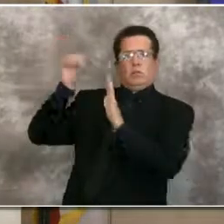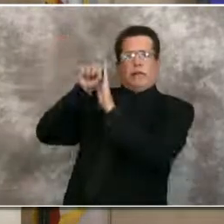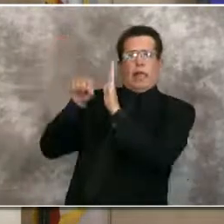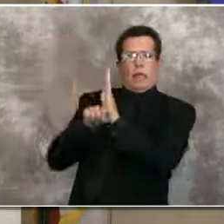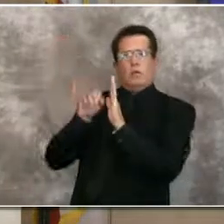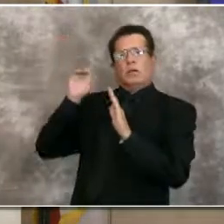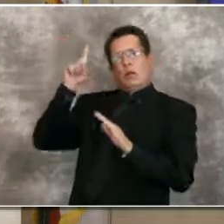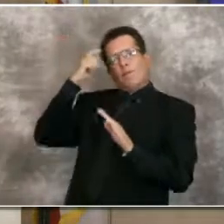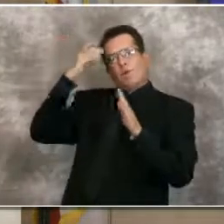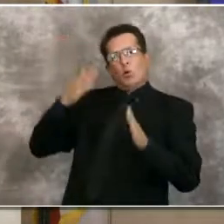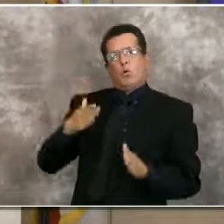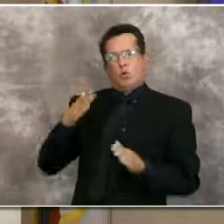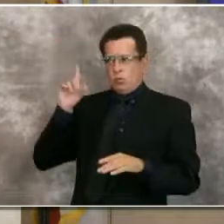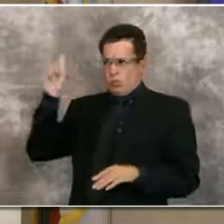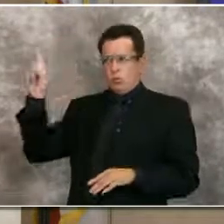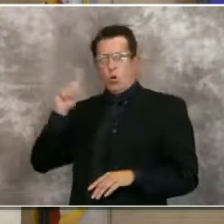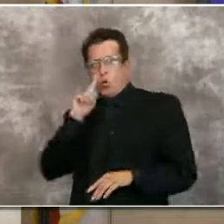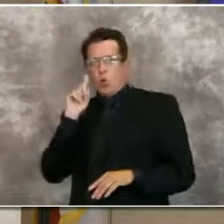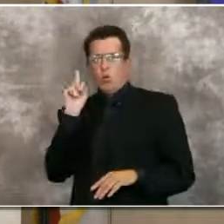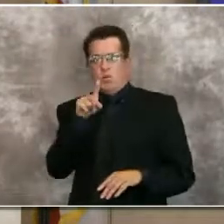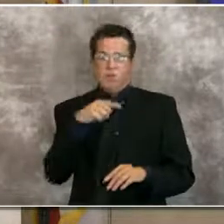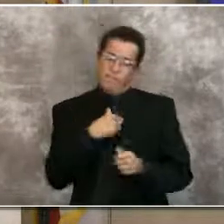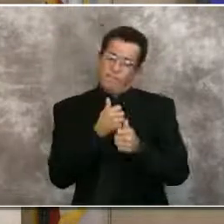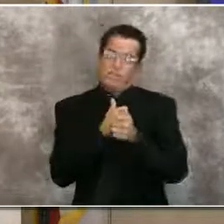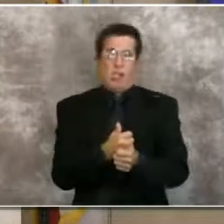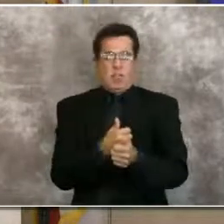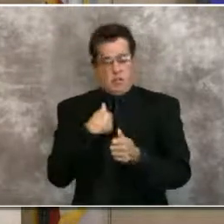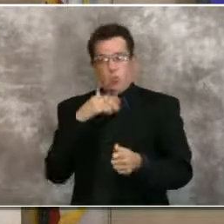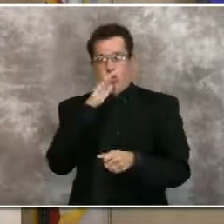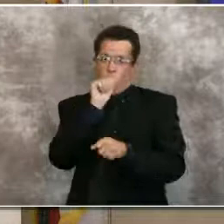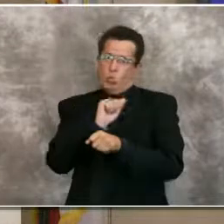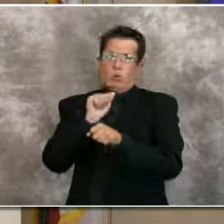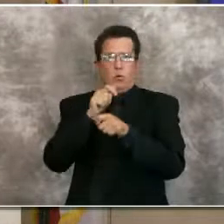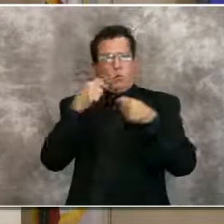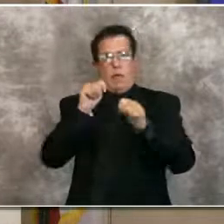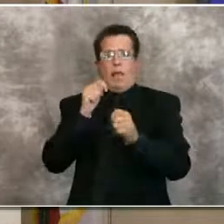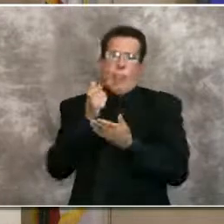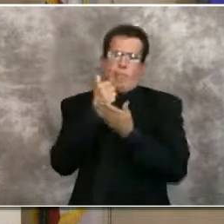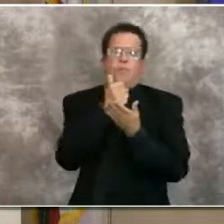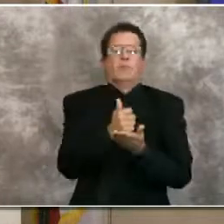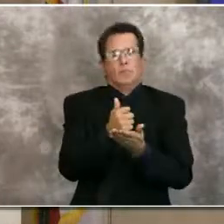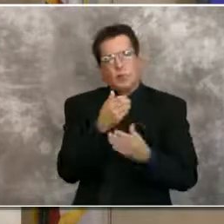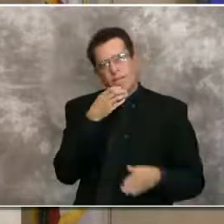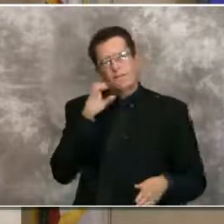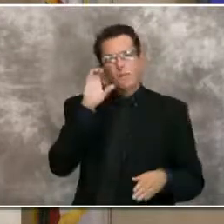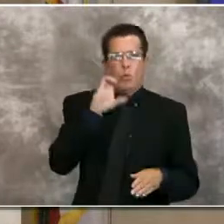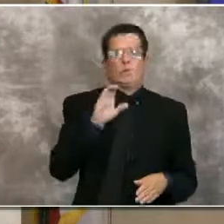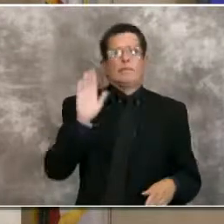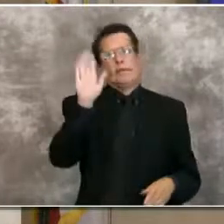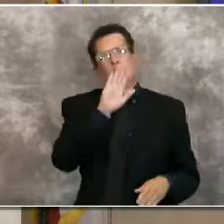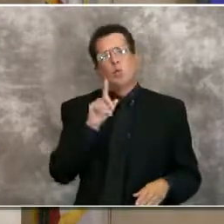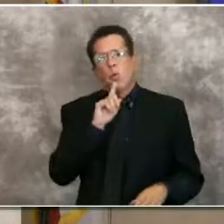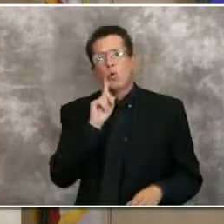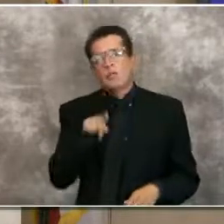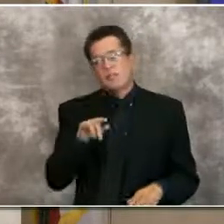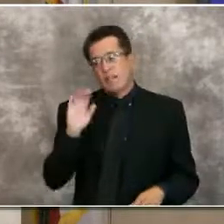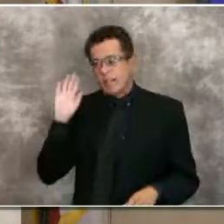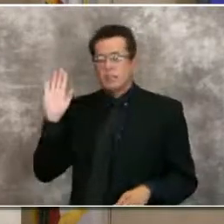and we will work to enforce his order. So that completes our comments for